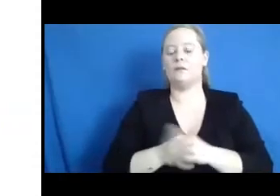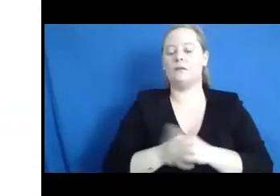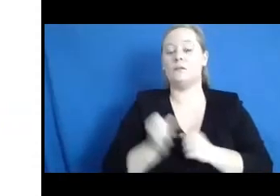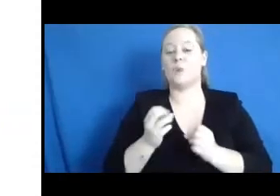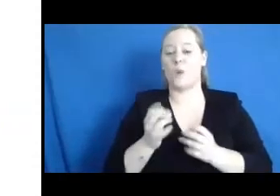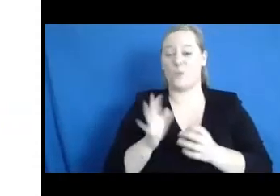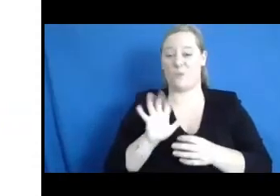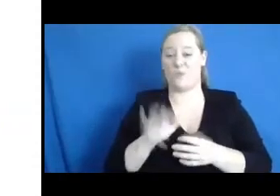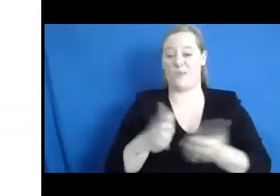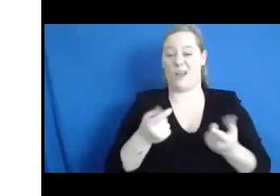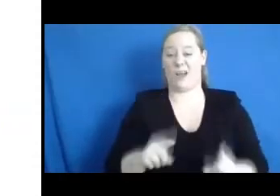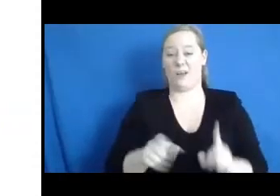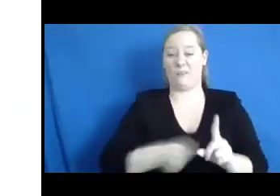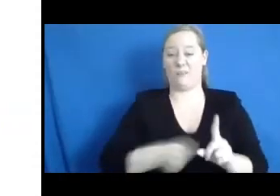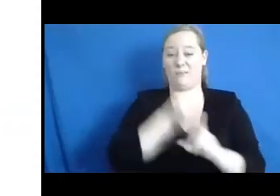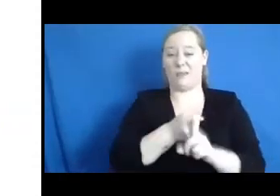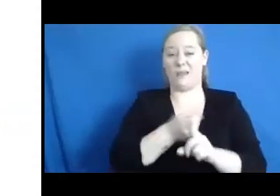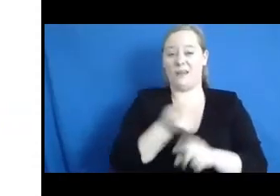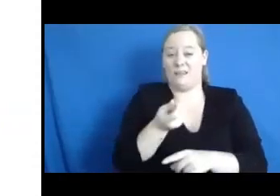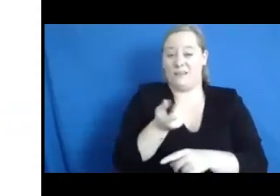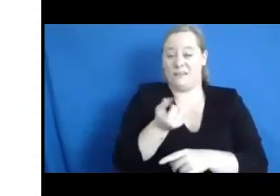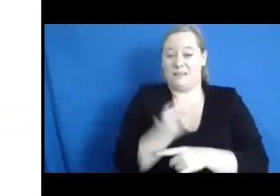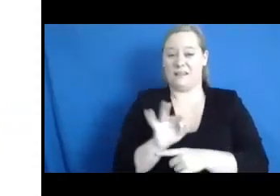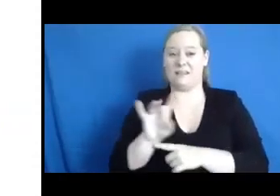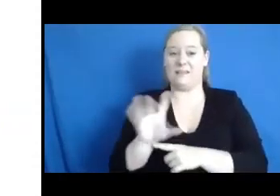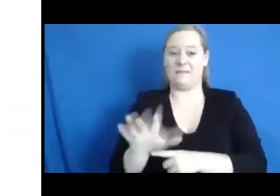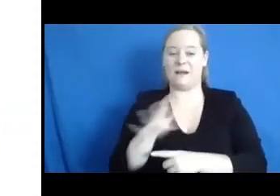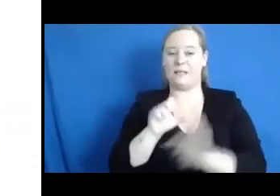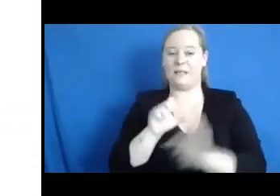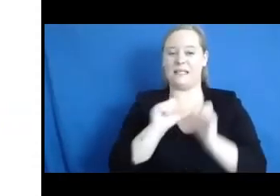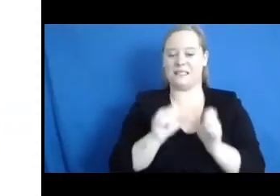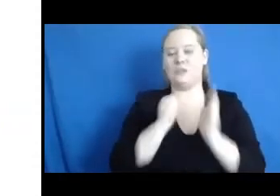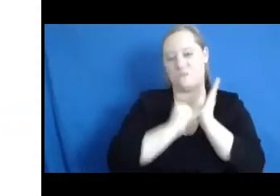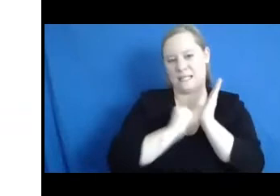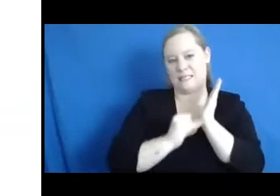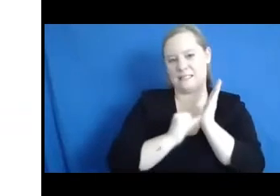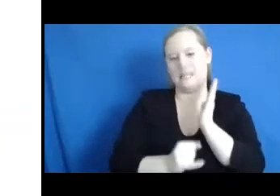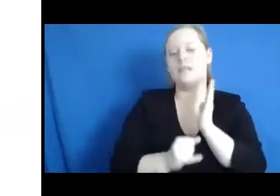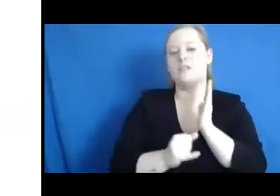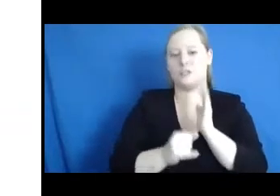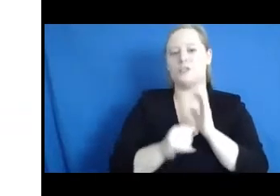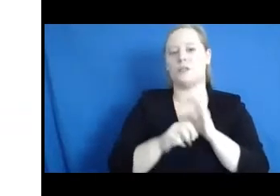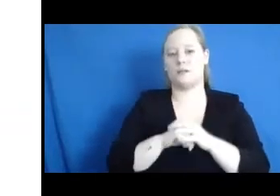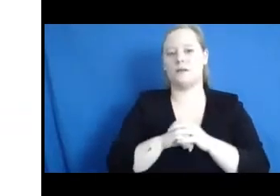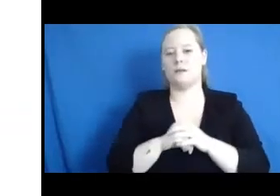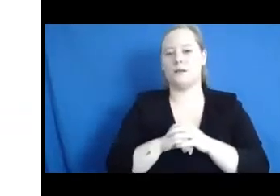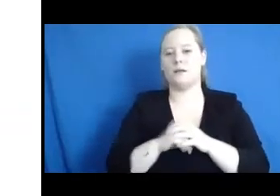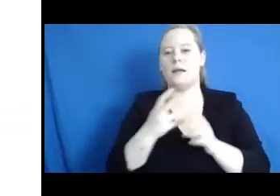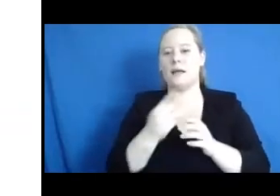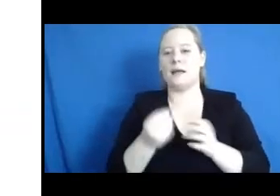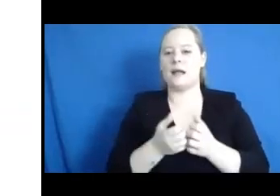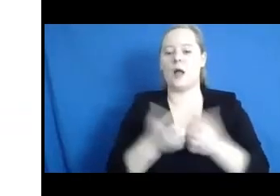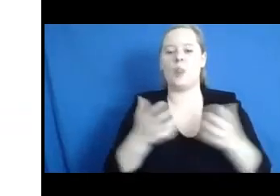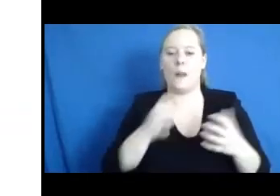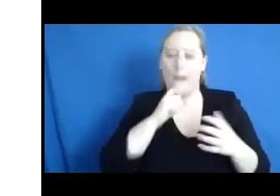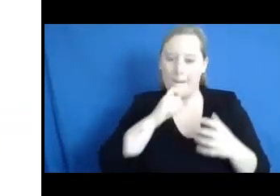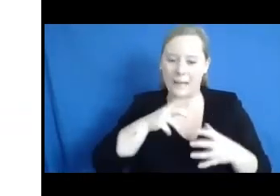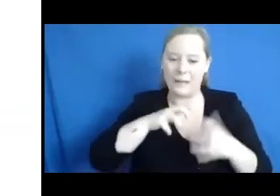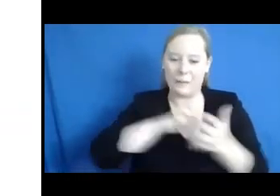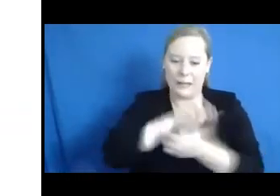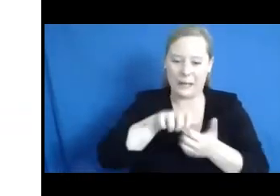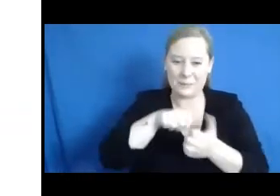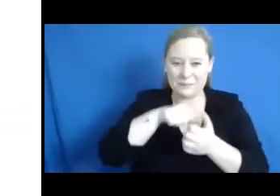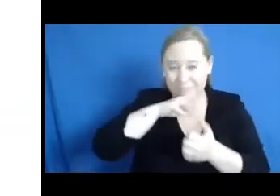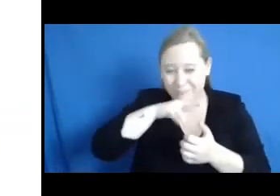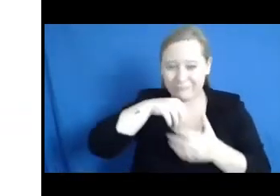in 1985 and continued investigations of chlorinated solvents and heavy metal contamination at the site,